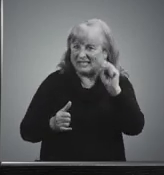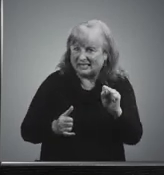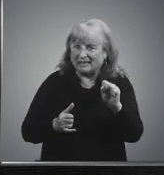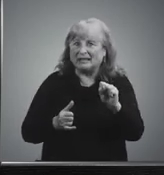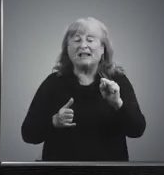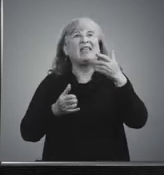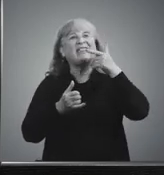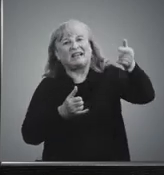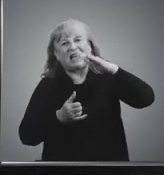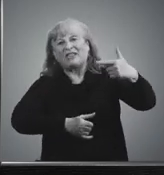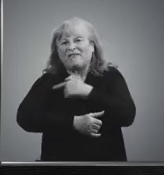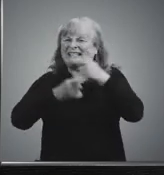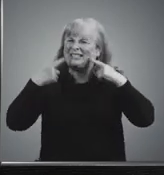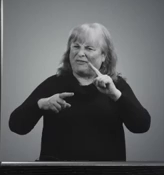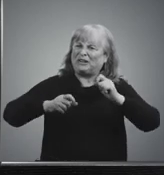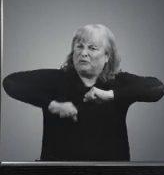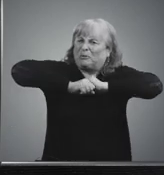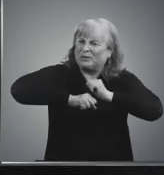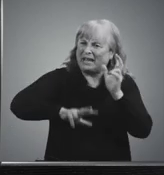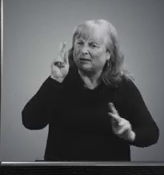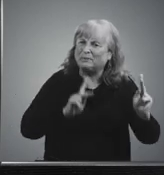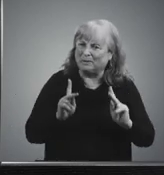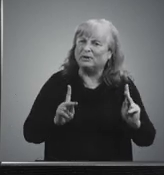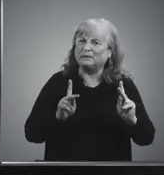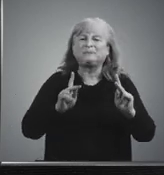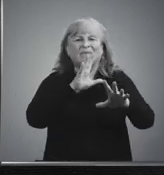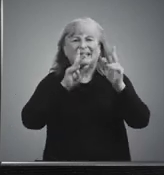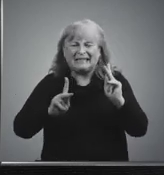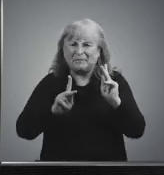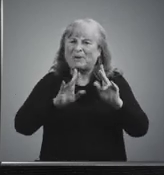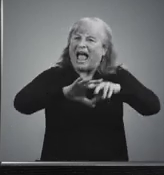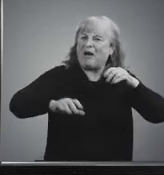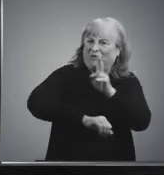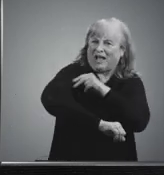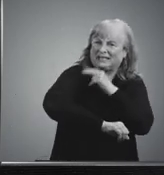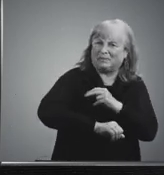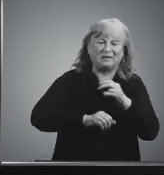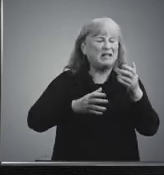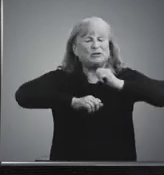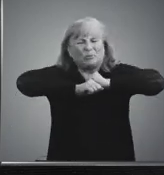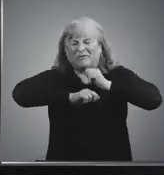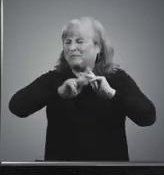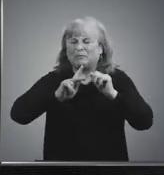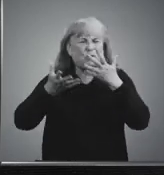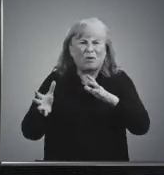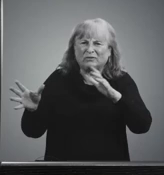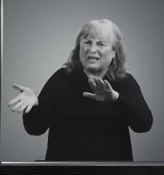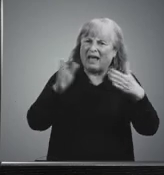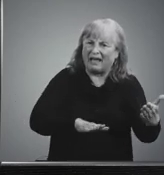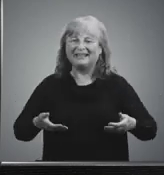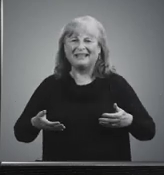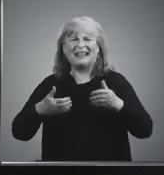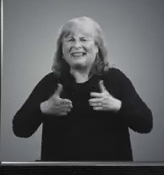Baruch Hashem, vaccines are effective against the variants, keeping those people, vaccinated people, out of hospitals and from losing